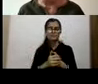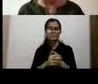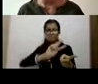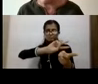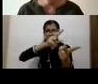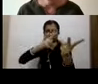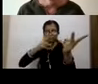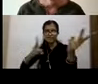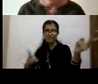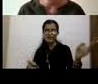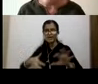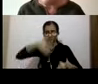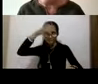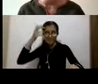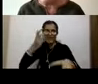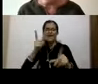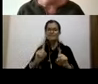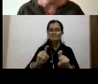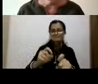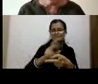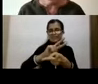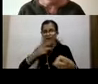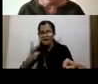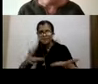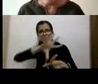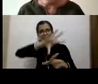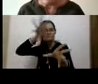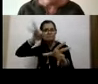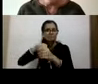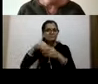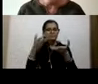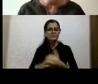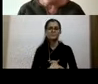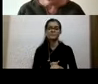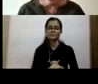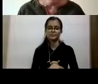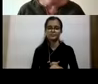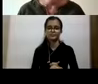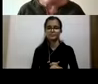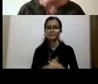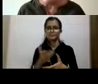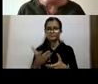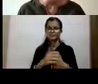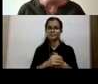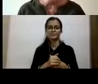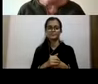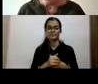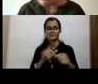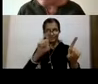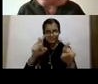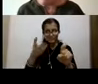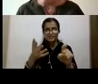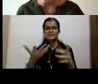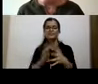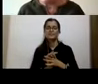kinds of critters over there and all kinds of wildlife. is obviously a girl with a young. That's a barking deer with a young. That's a wild